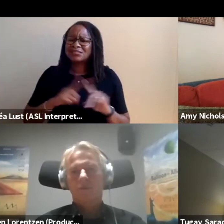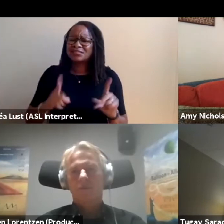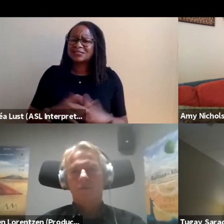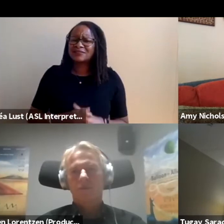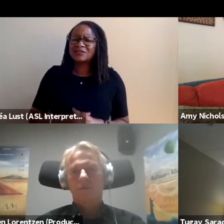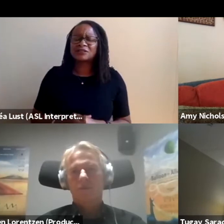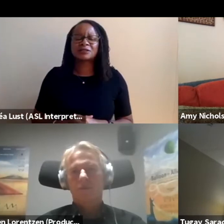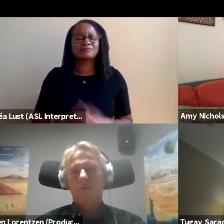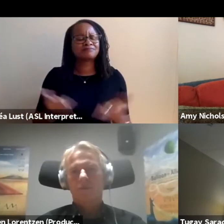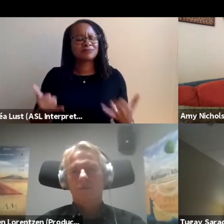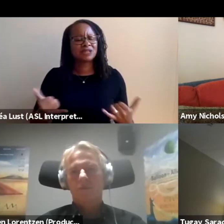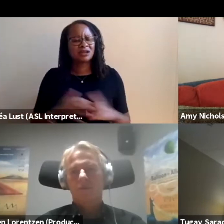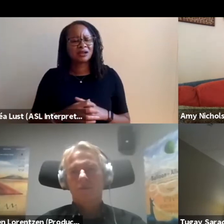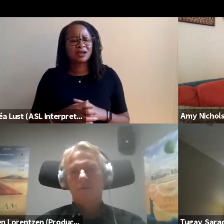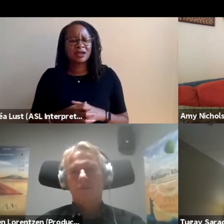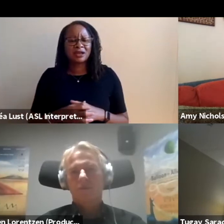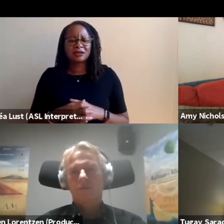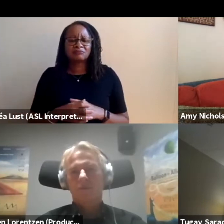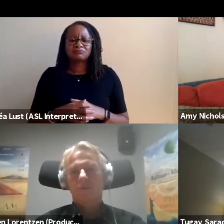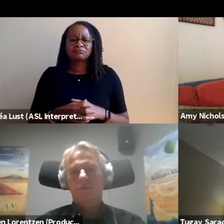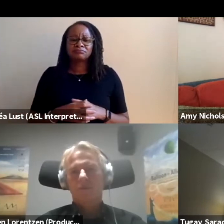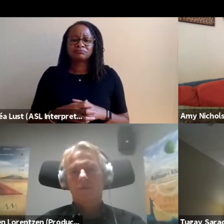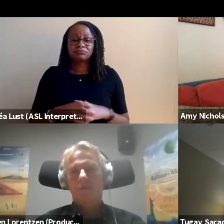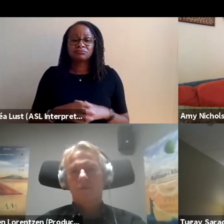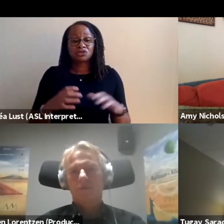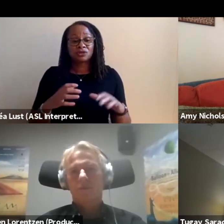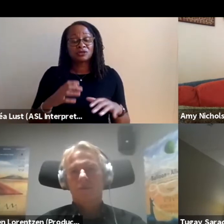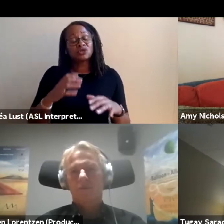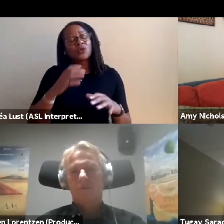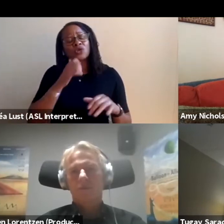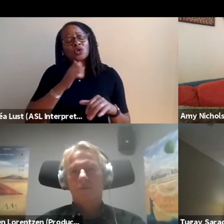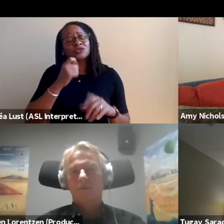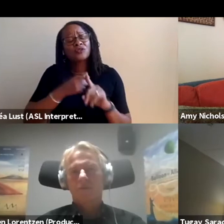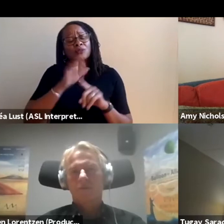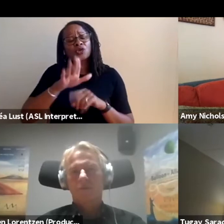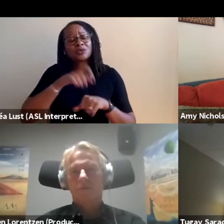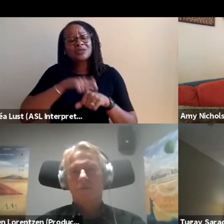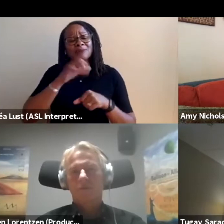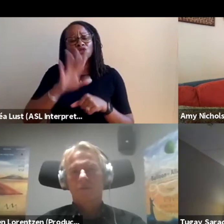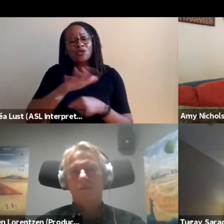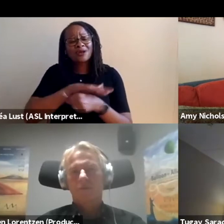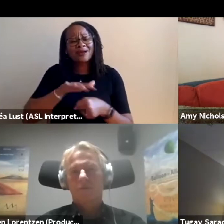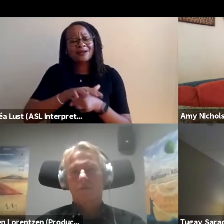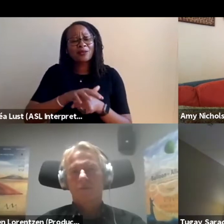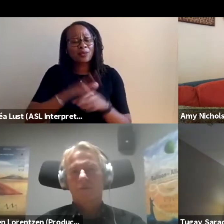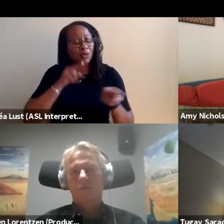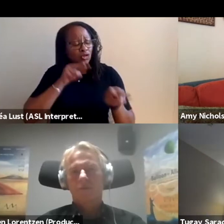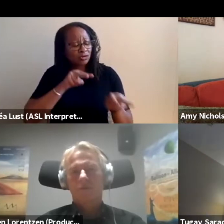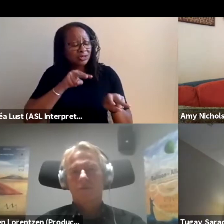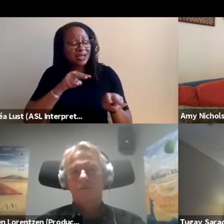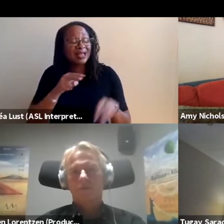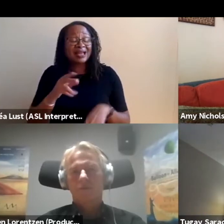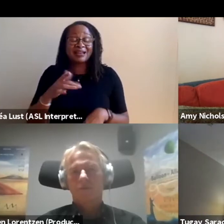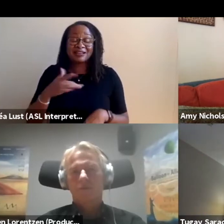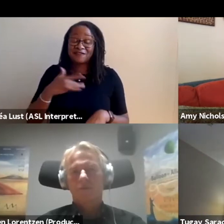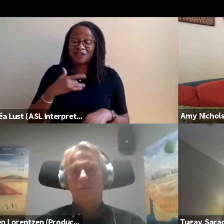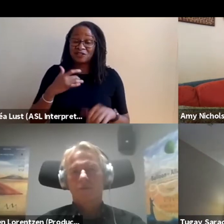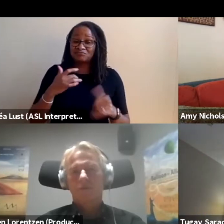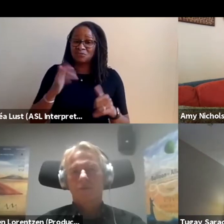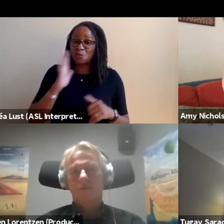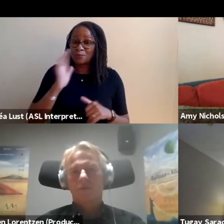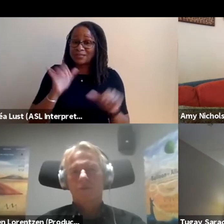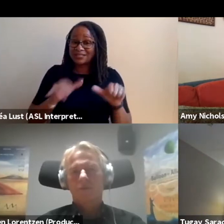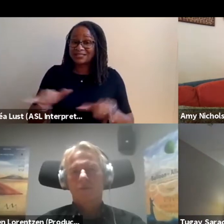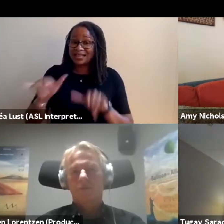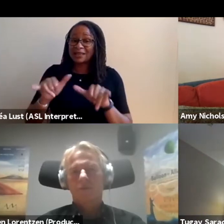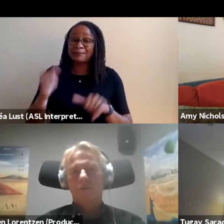that like the girls of your neighborhood were treated, would you have had that same awakening if you had stayed in Turkey, or was the culture